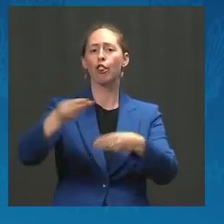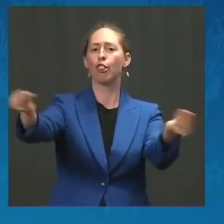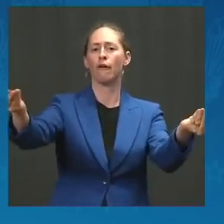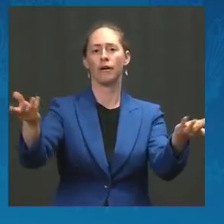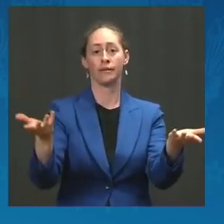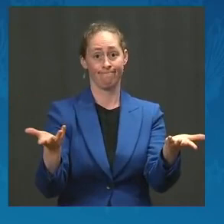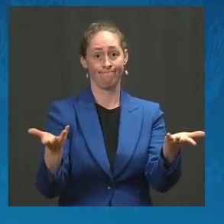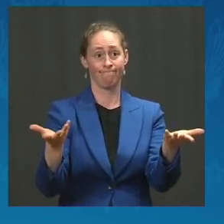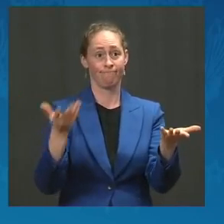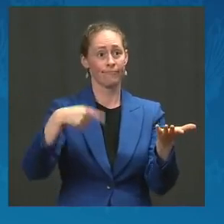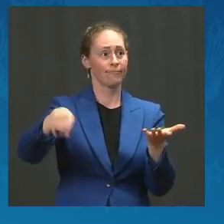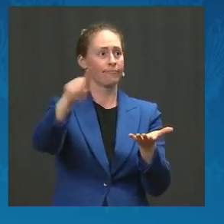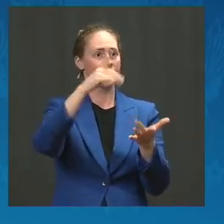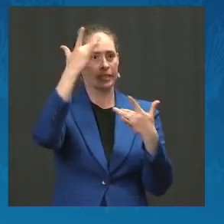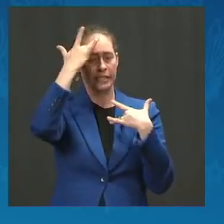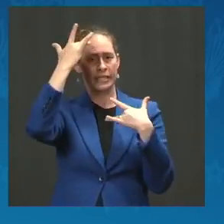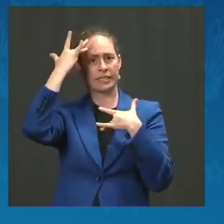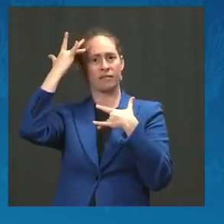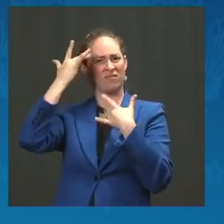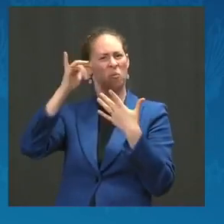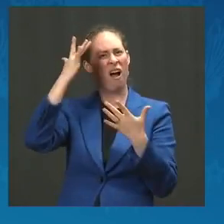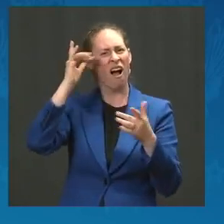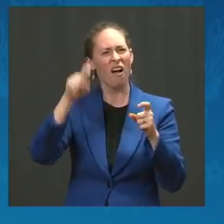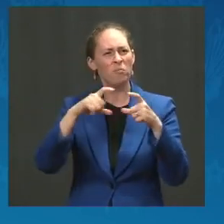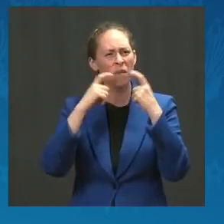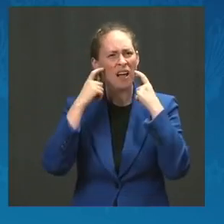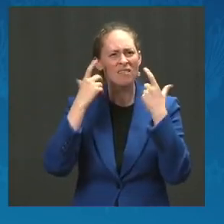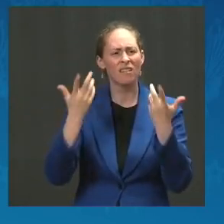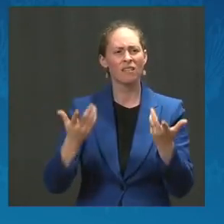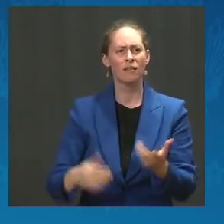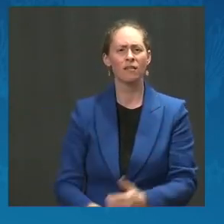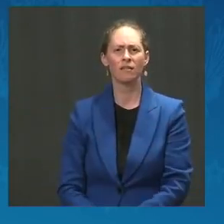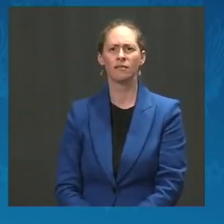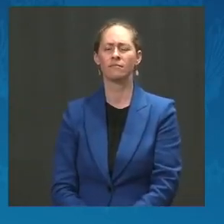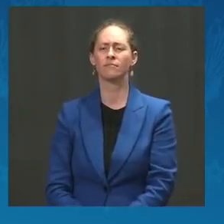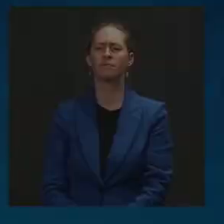and more people were getting sick. That's the difference. How frustrated are you with those people, sir?